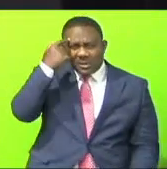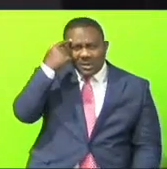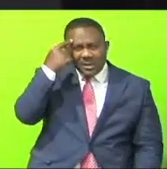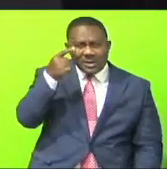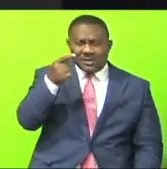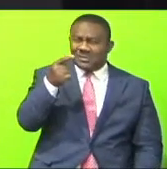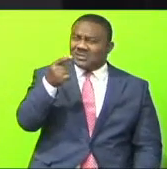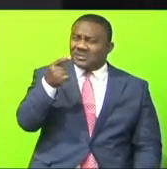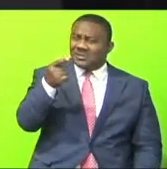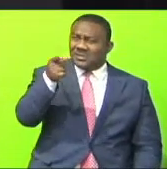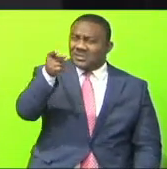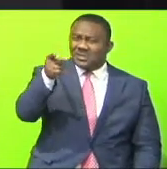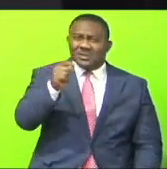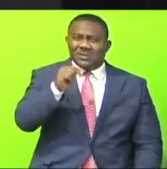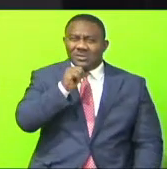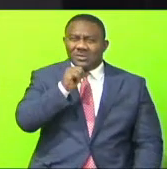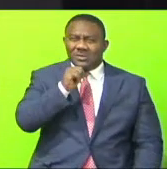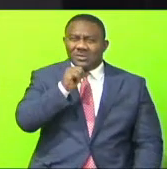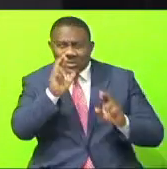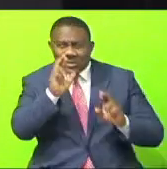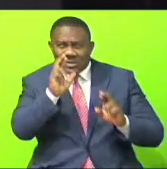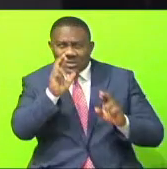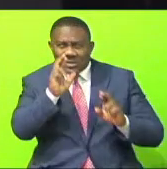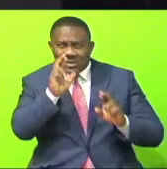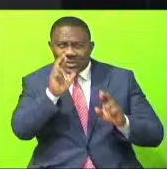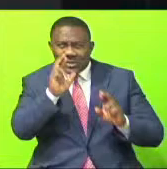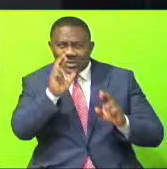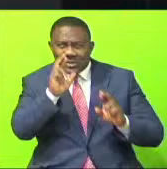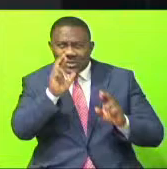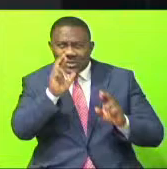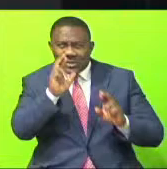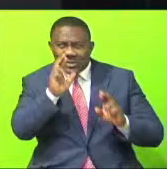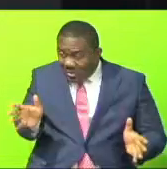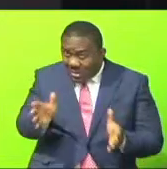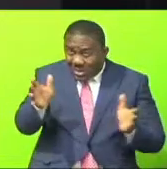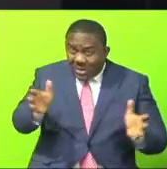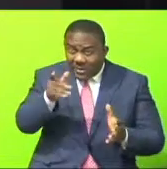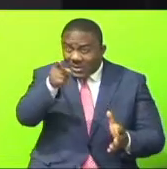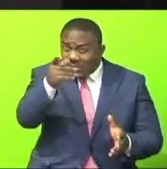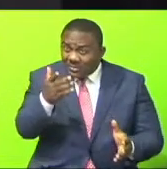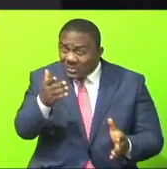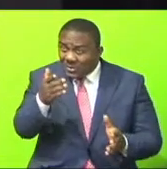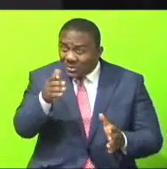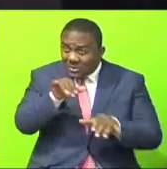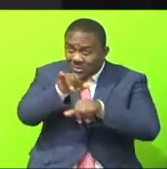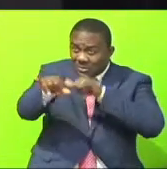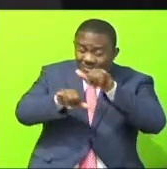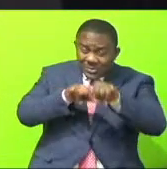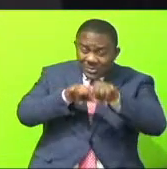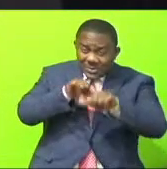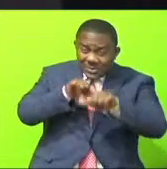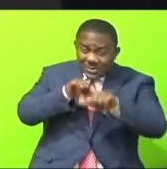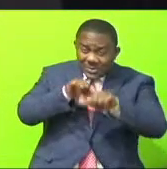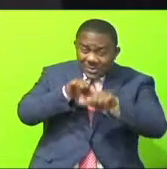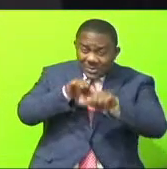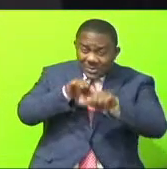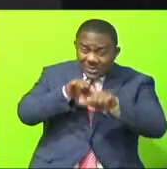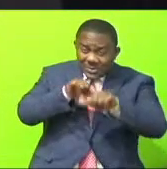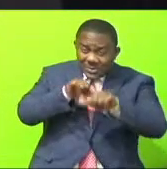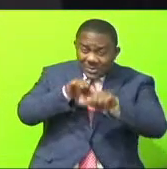with this matter? Is that what you want to do? Do you understand the full implications of